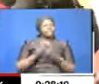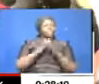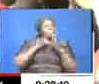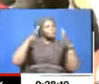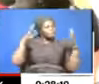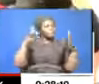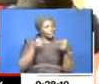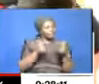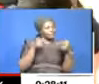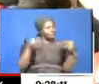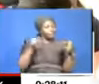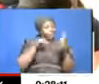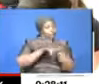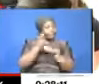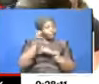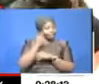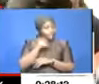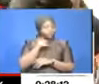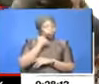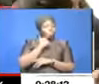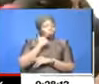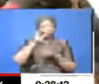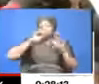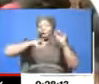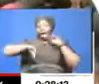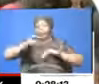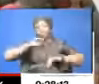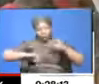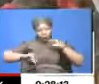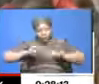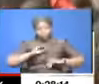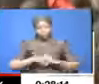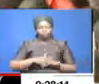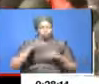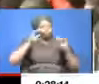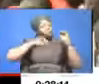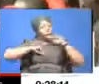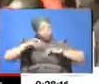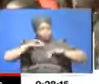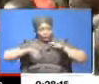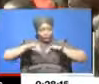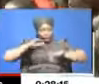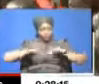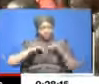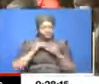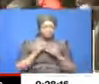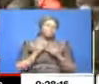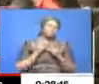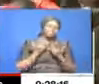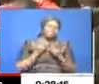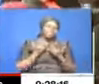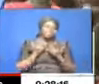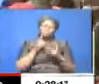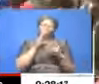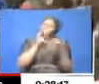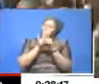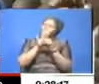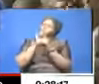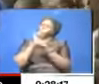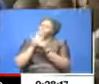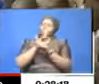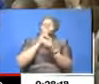wa Kenya ni ufisadi. Ufisadi. Wanatoa hadi mingi sana.